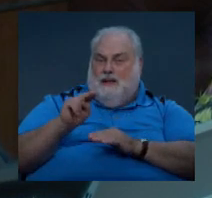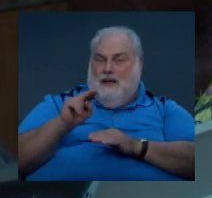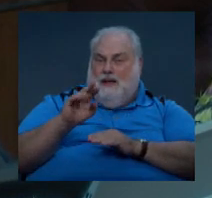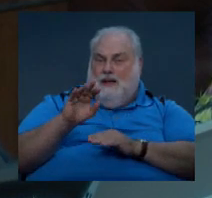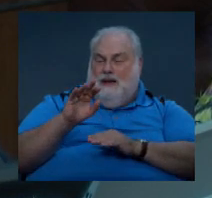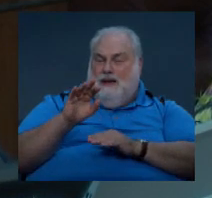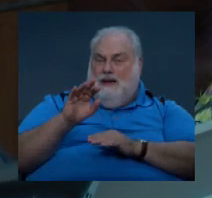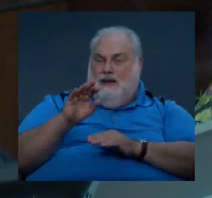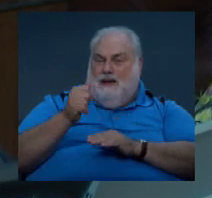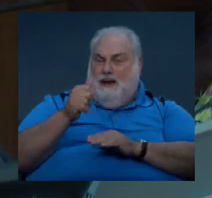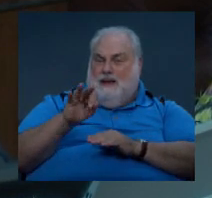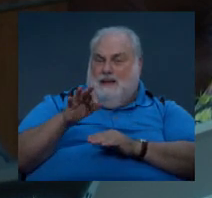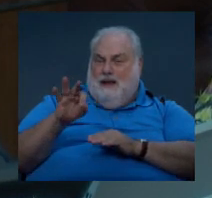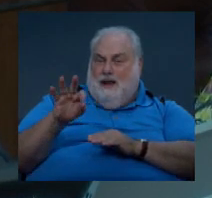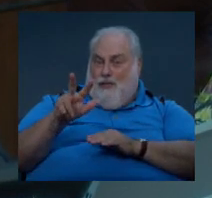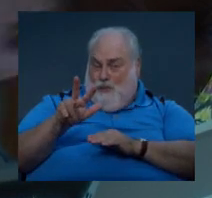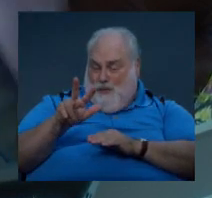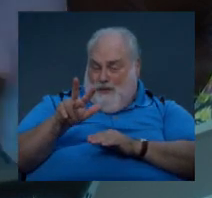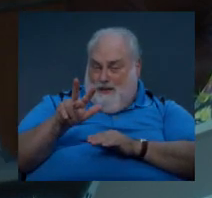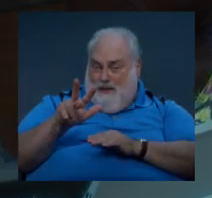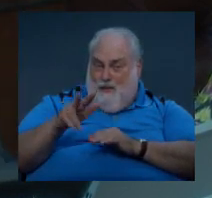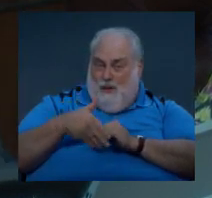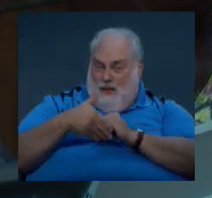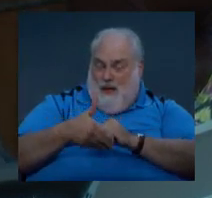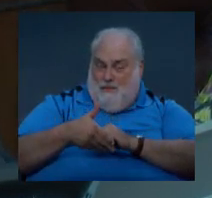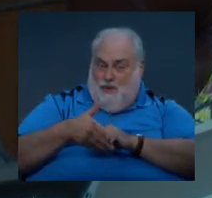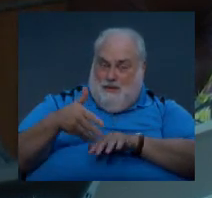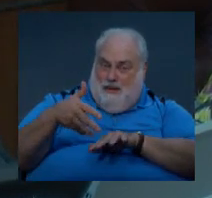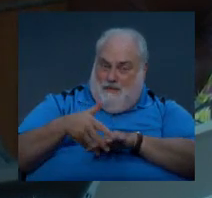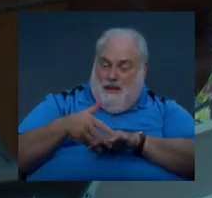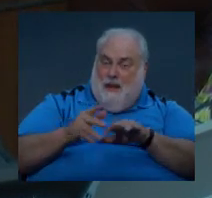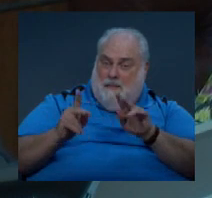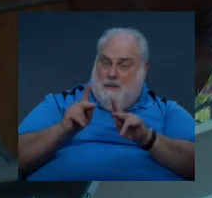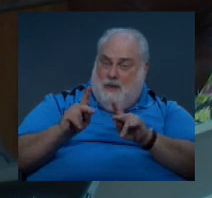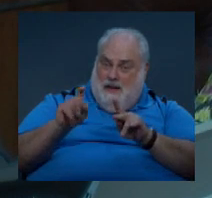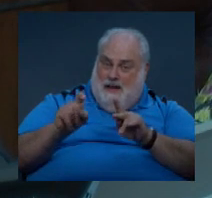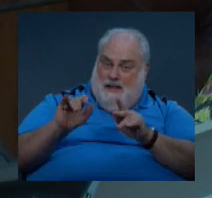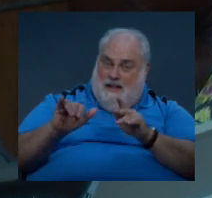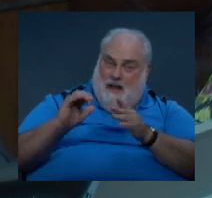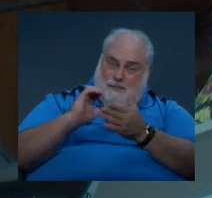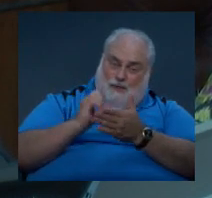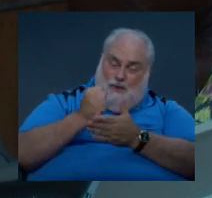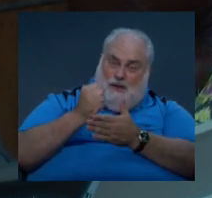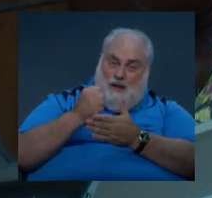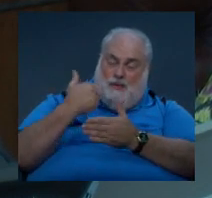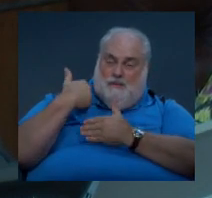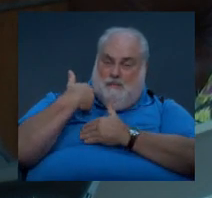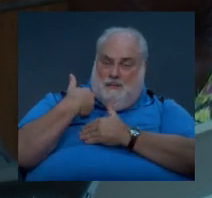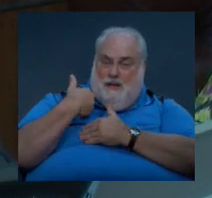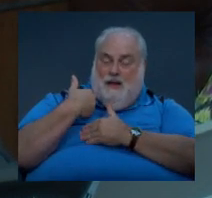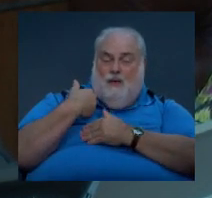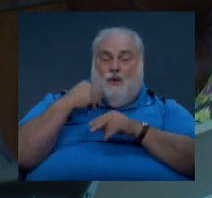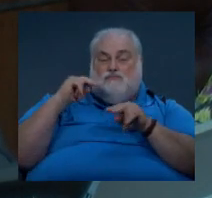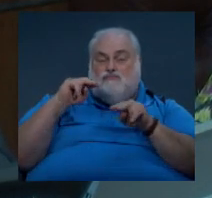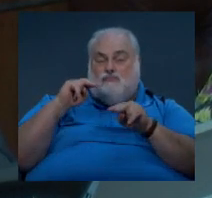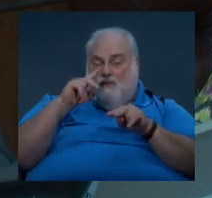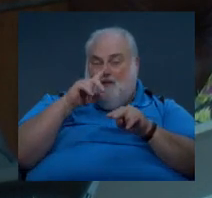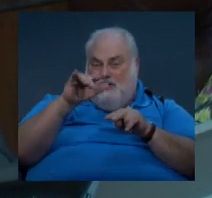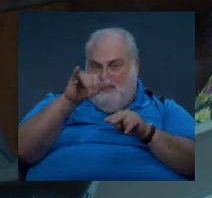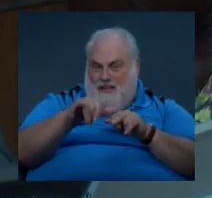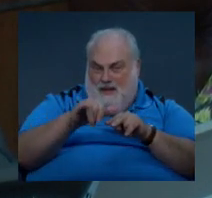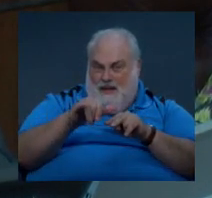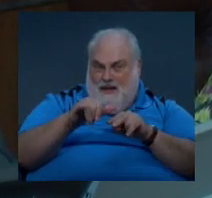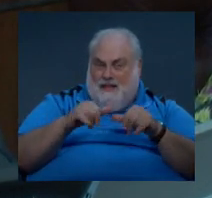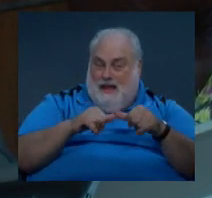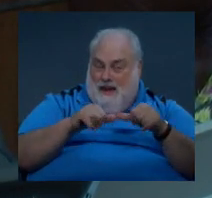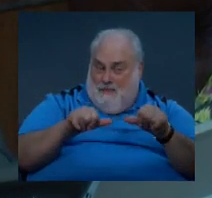will stabilize neighborhoods and communities, and as you say, people just need an opportunity, and responsible homeownership is what we're looking for. So